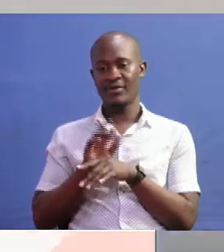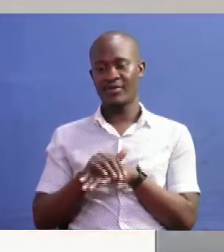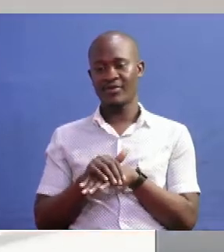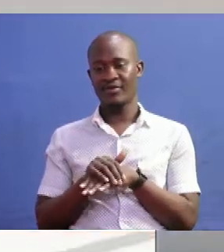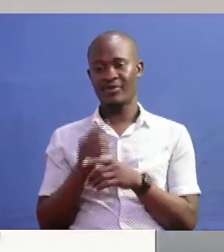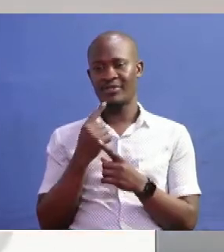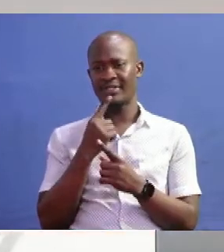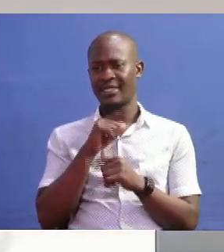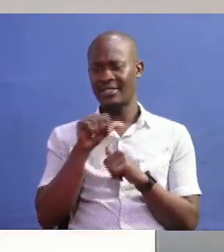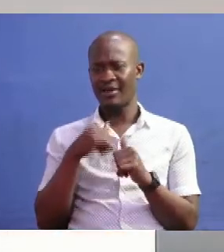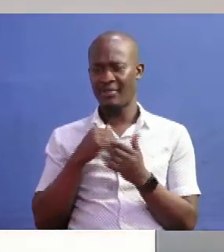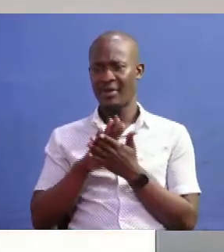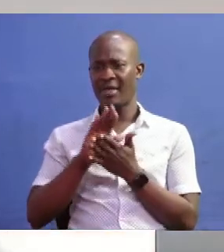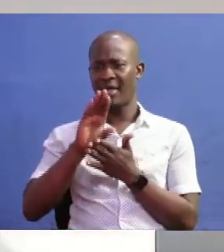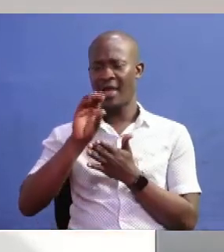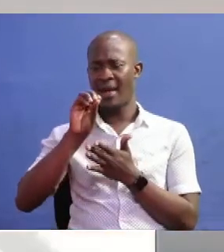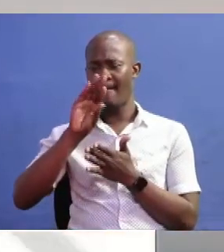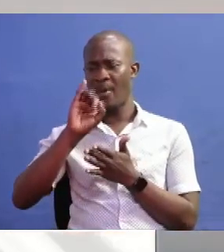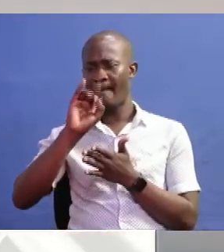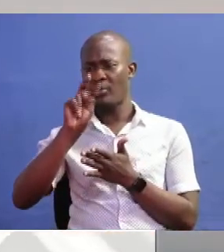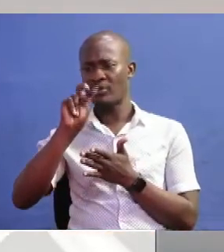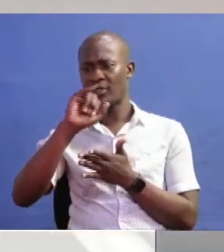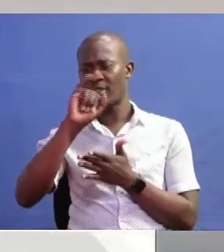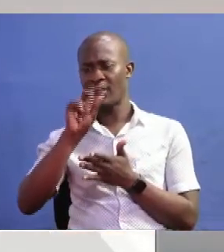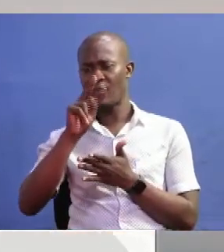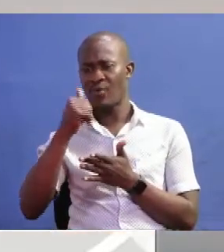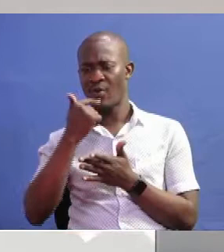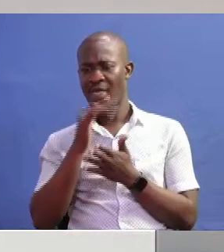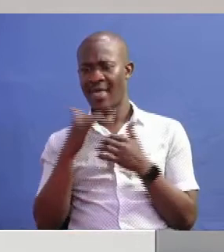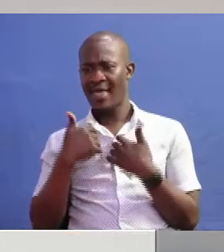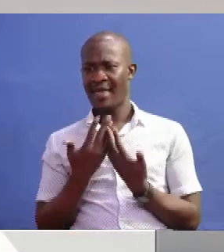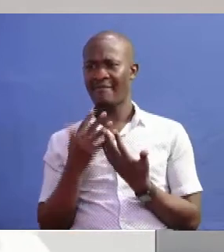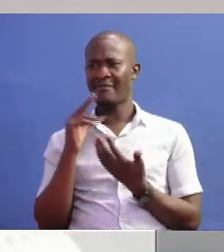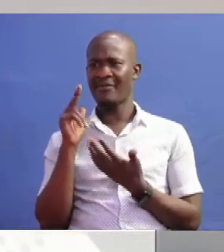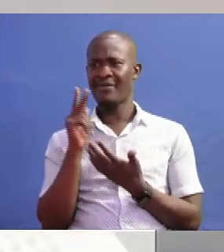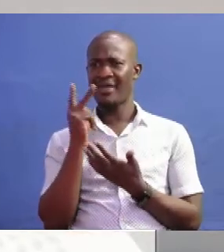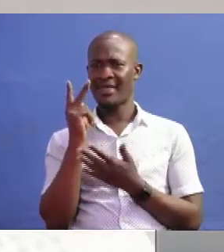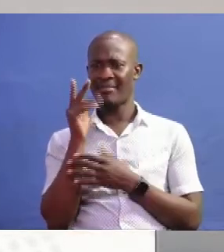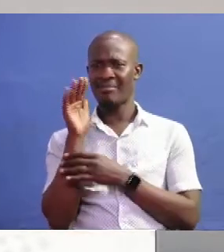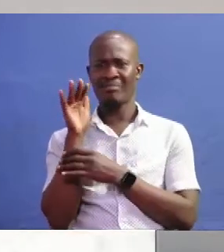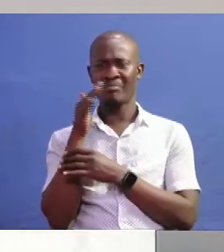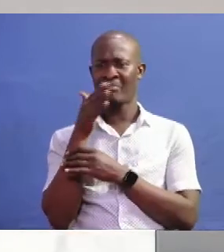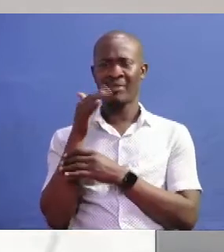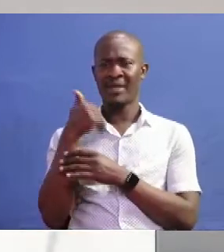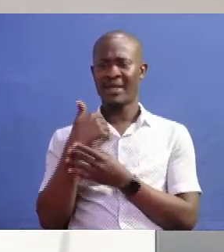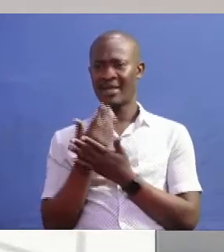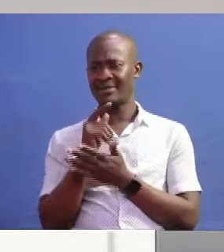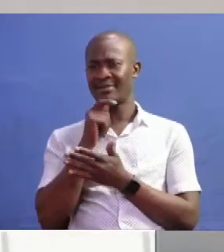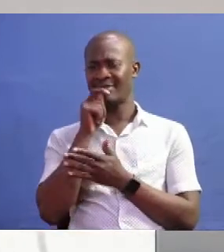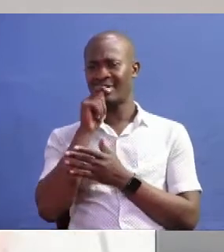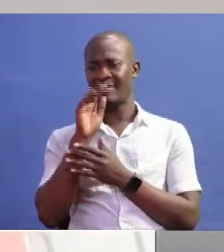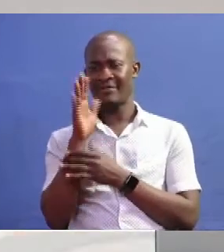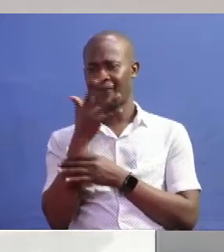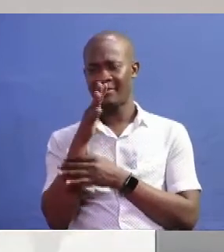tell us about Abujani investment. I see you have the Kenyan flag. This is the Ugandan flag and the Tanzanian flag. Tell us